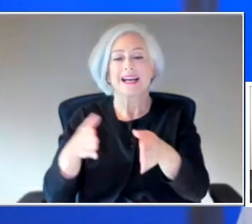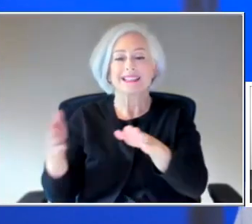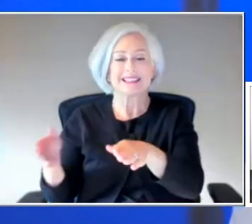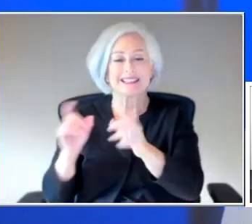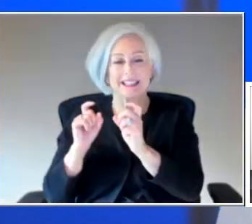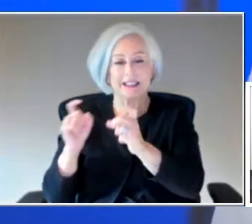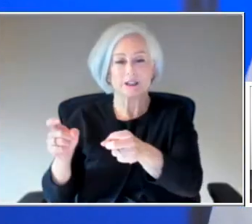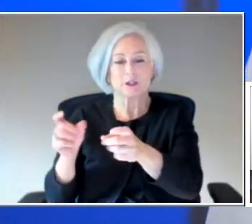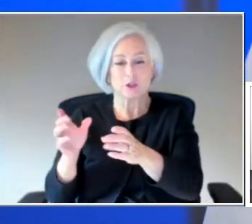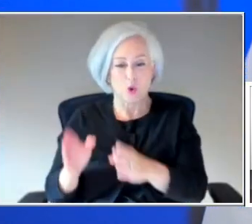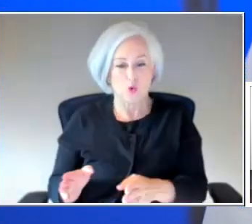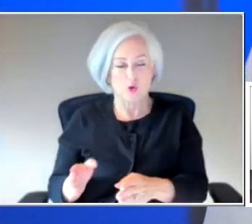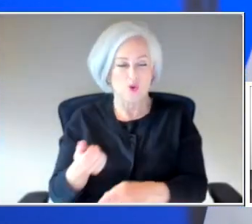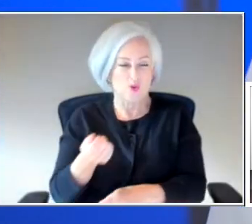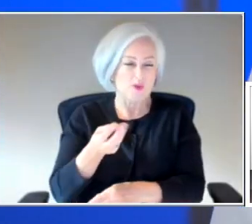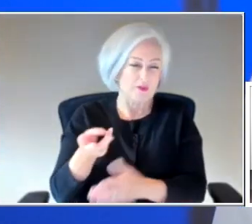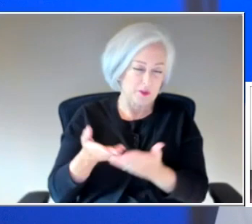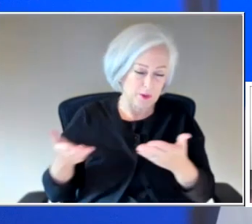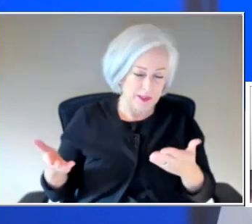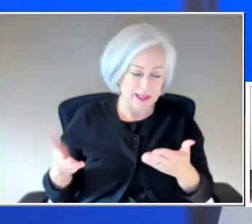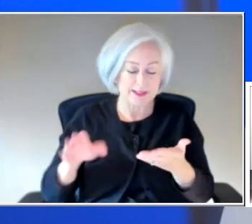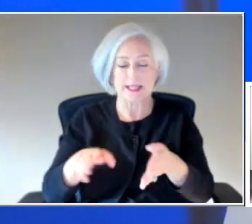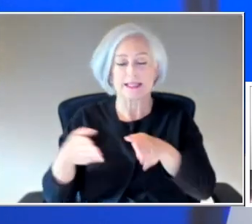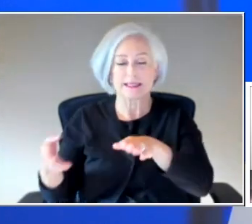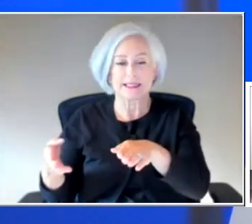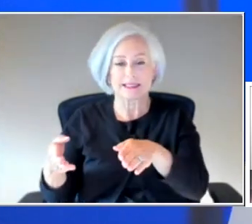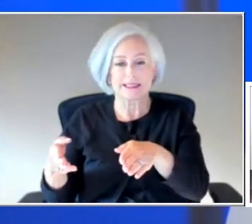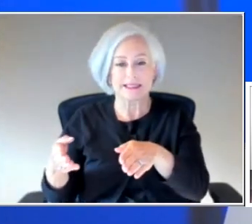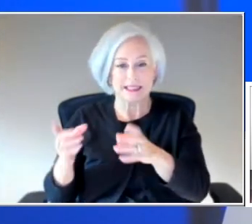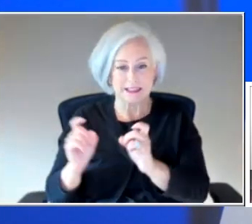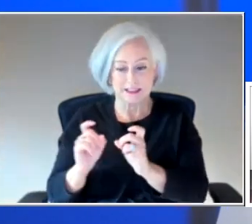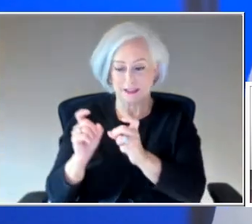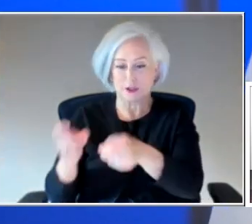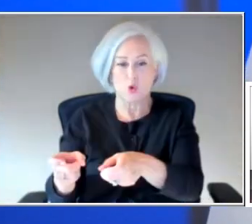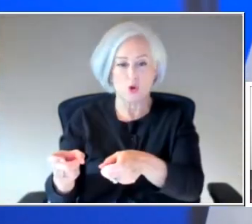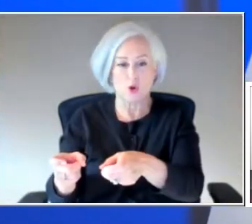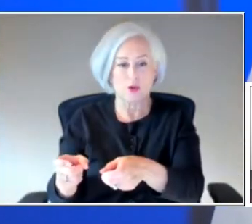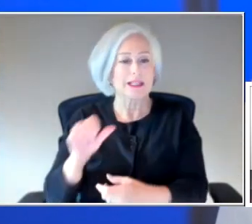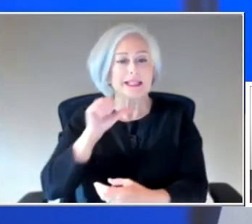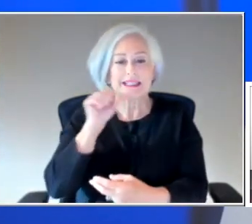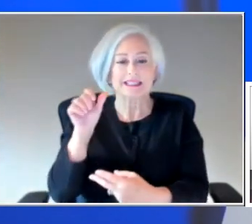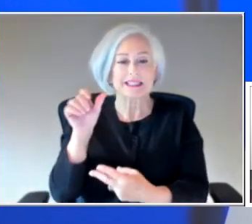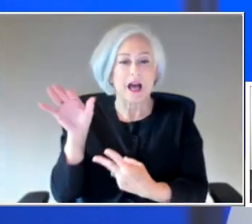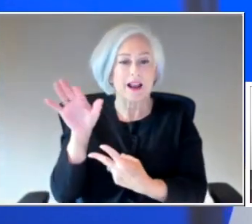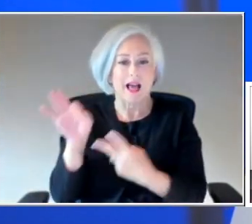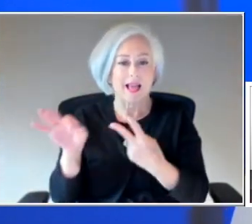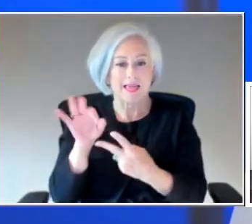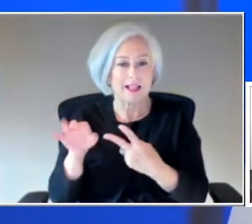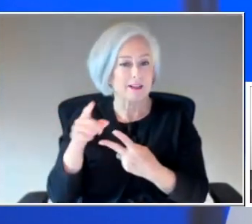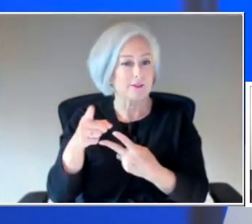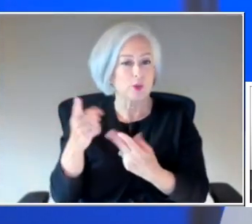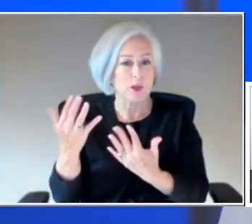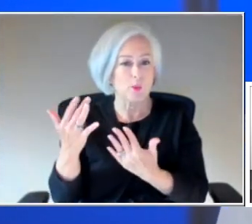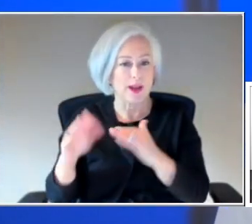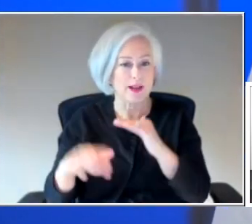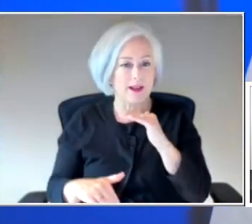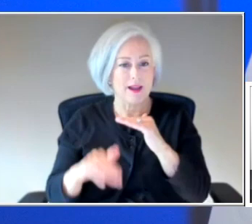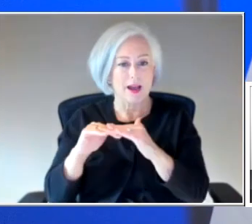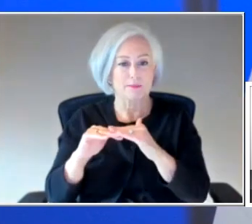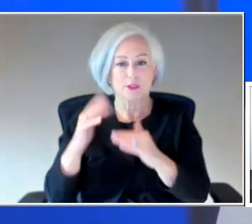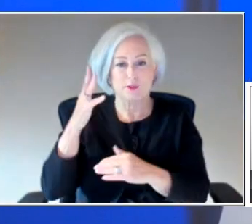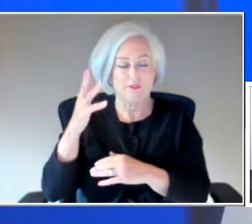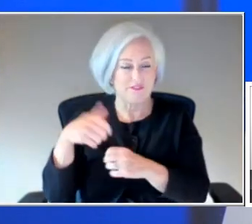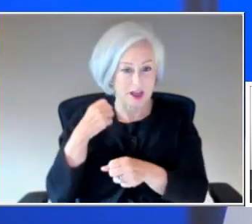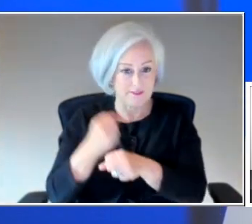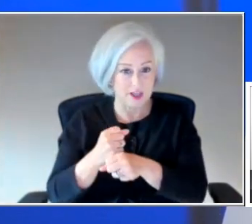couple things, right? So a deceased donor is not an elective operation. Mm-hmm. You can wait up to 5 years, even longer for a match. You can get called